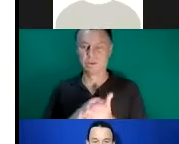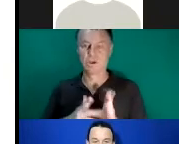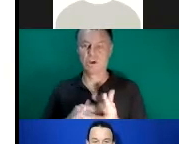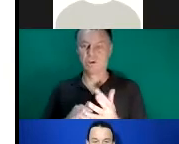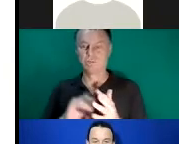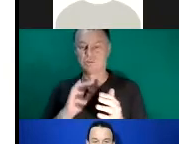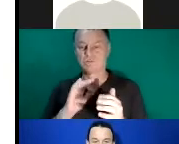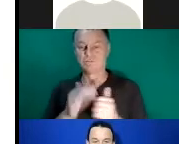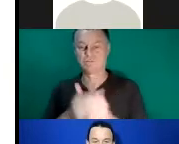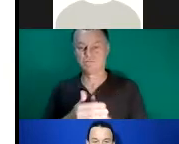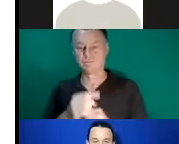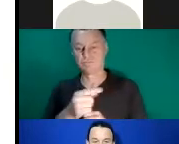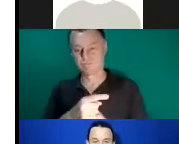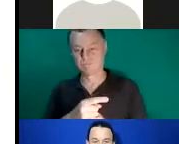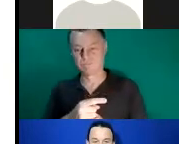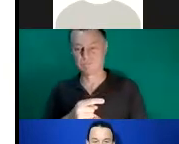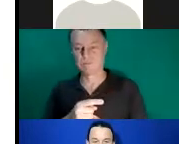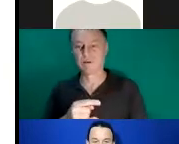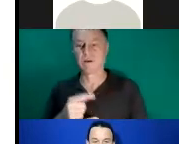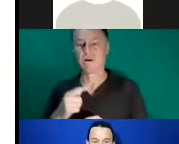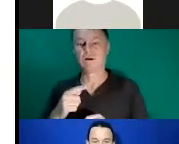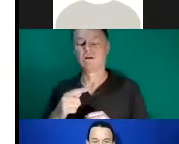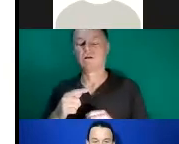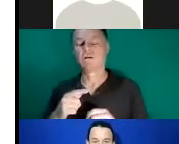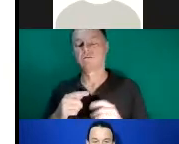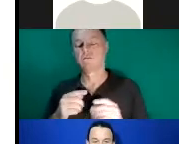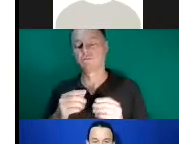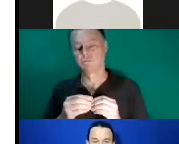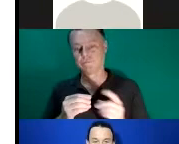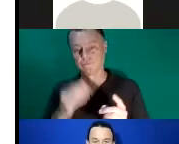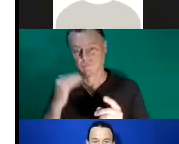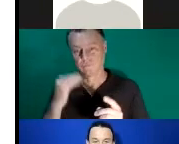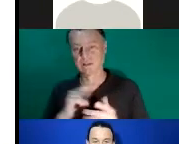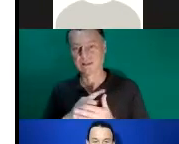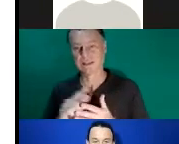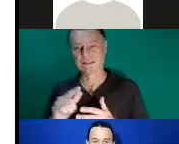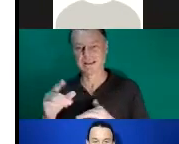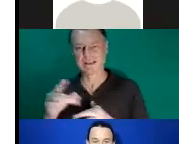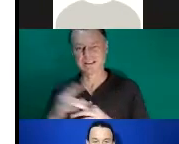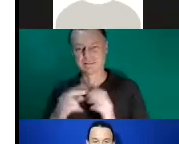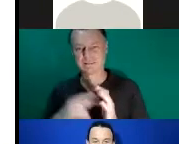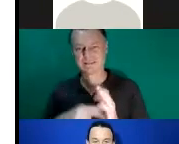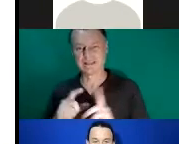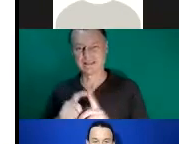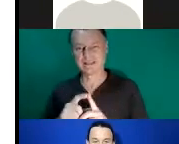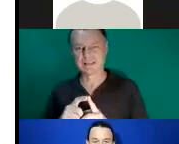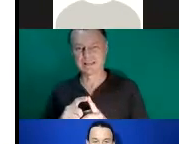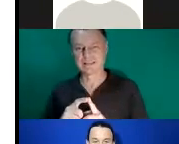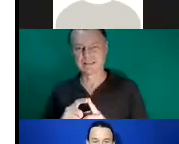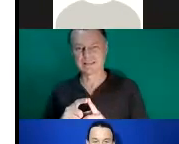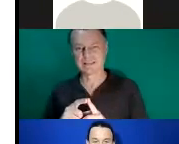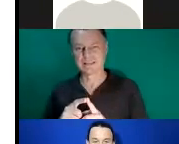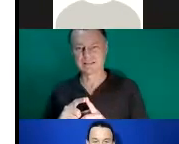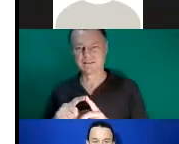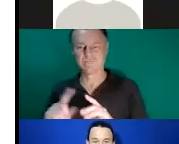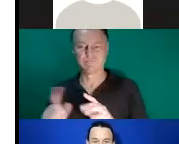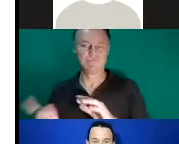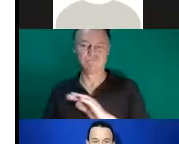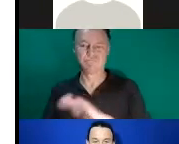with Connor soon after he started working there that led to her husband, Ned, fleeing Chicago to never